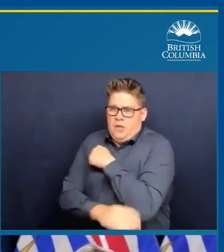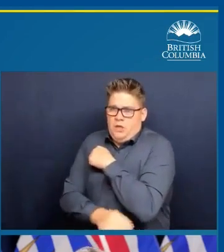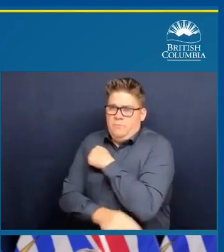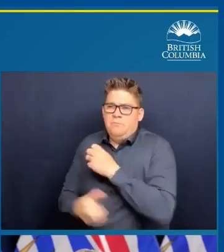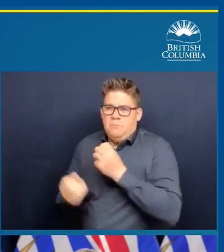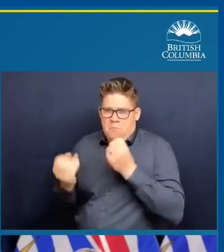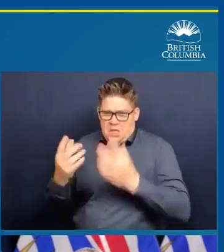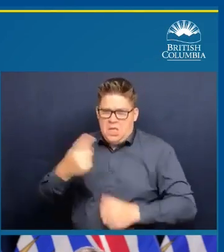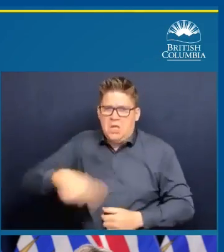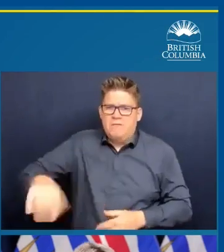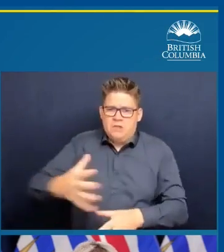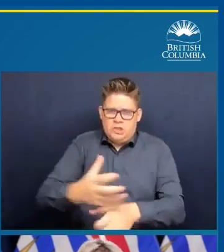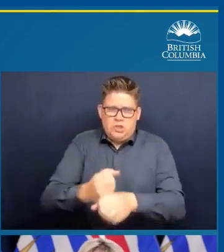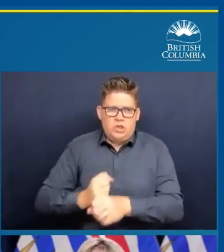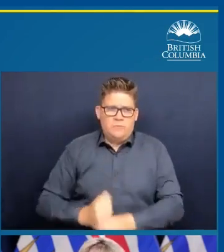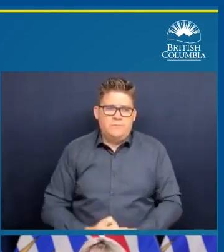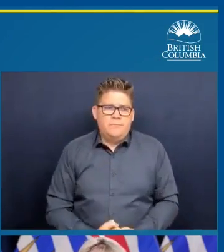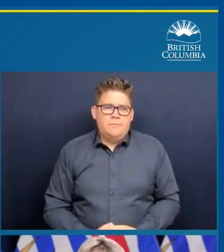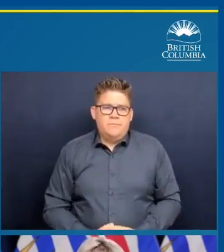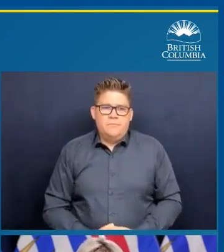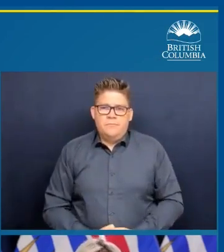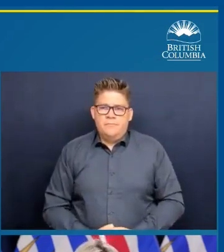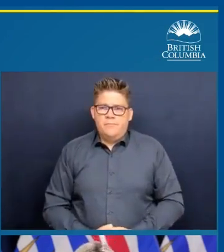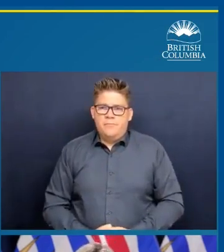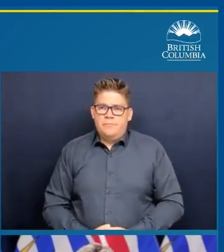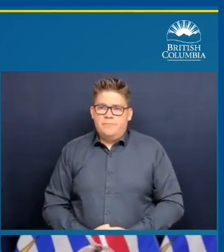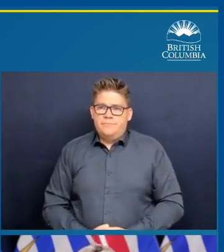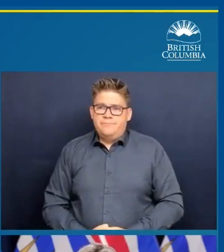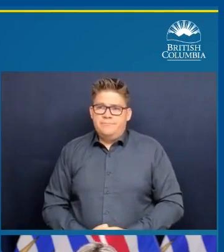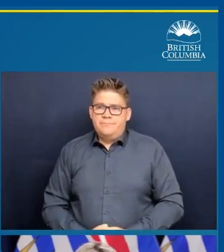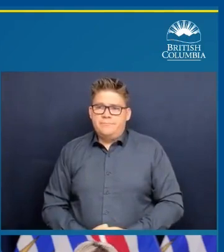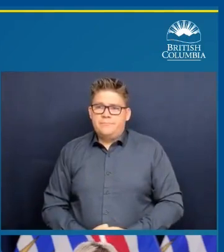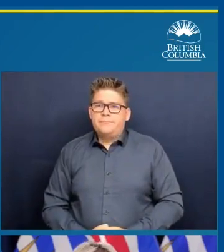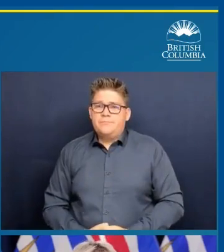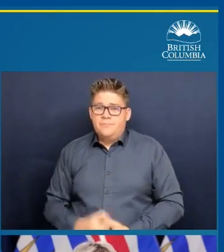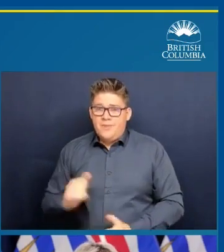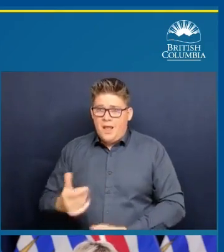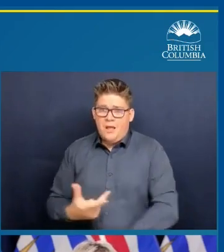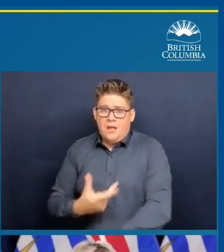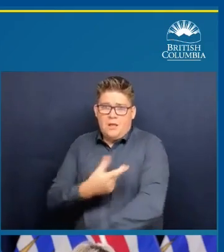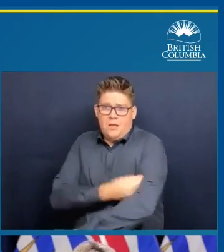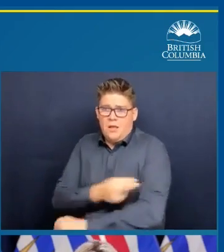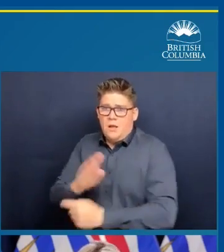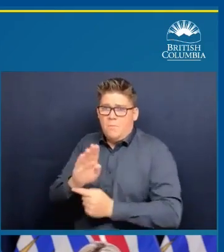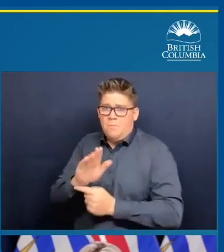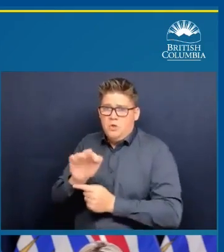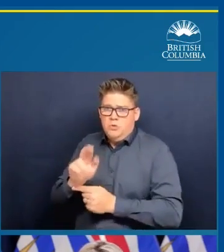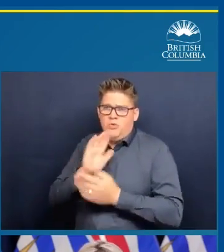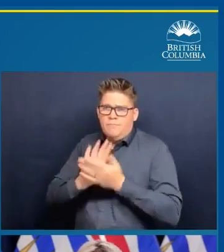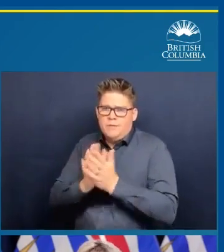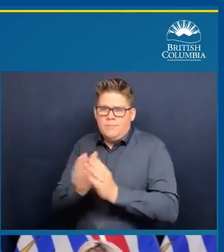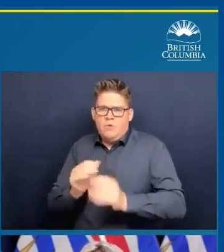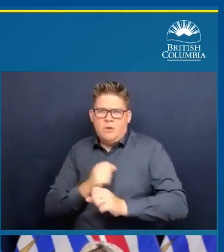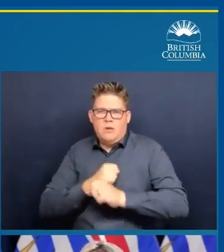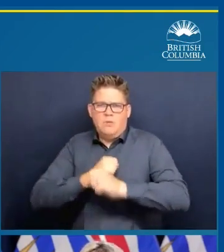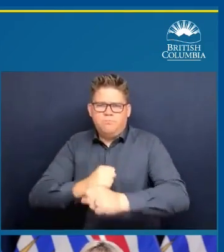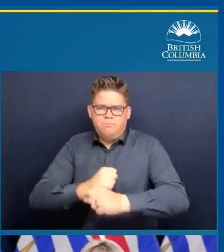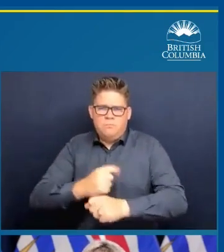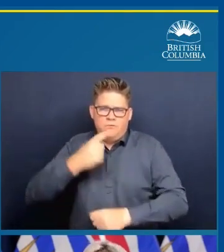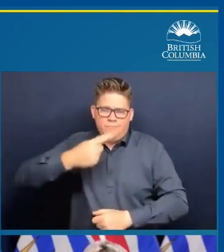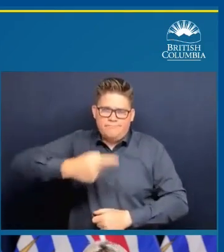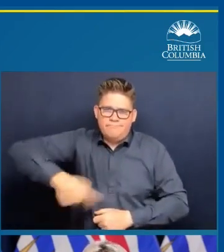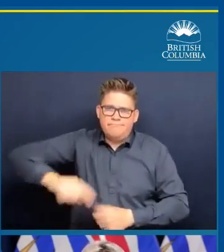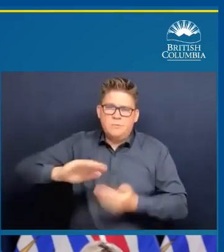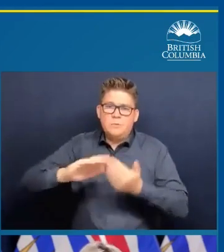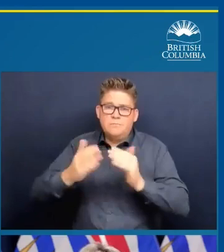because of this, because of vaccination, but also as we presented in September, we also have infection-induced immunity. And